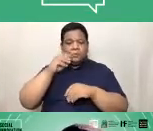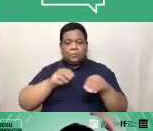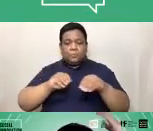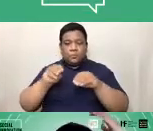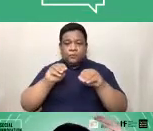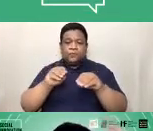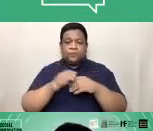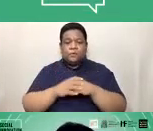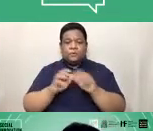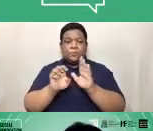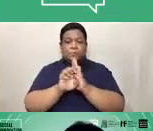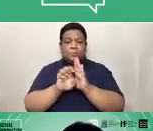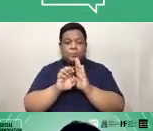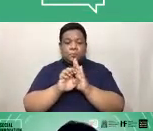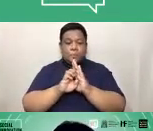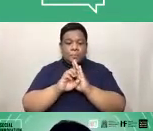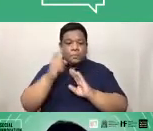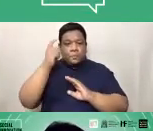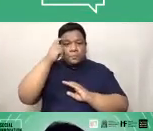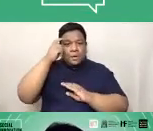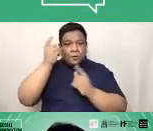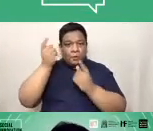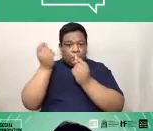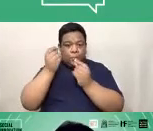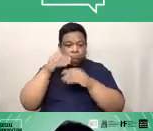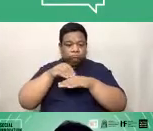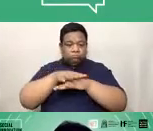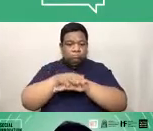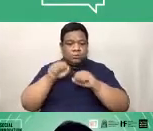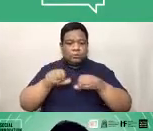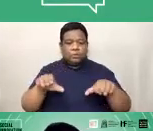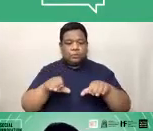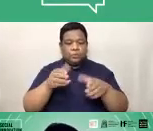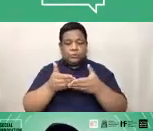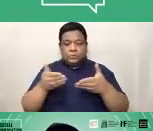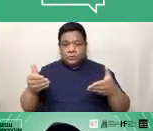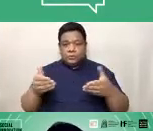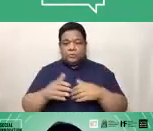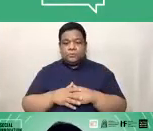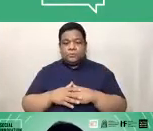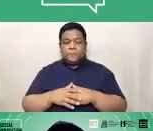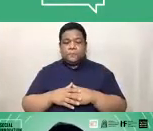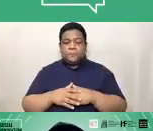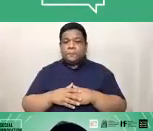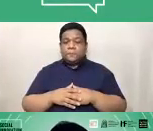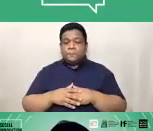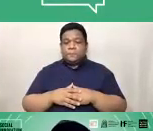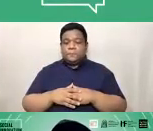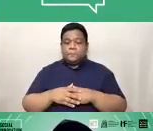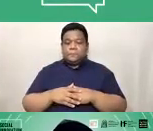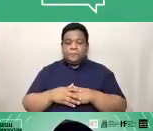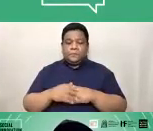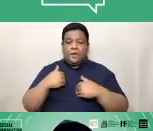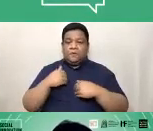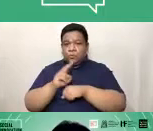exerting brain activity can allow you to do certain things. They've even developed robots that can navigate using hand